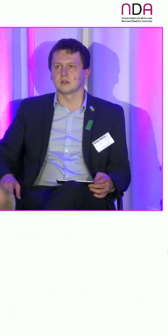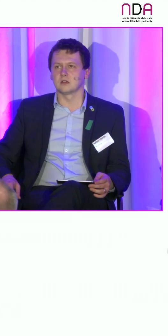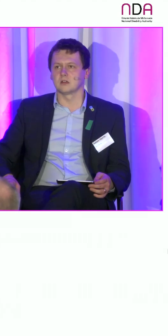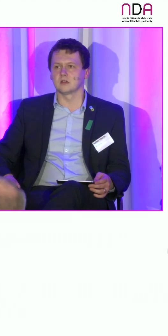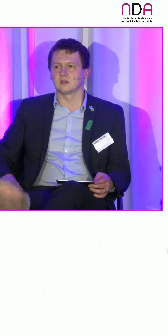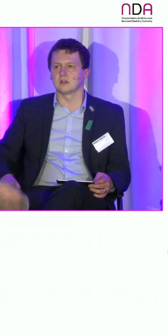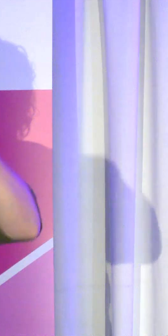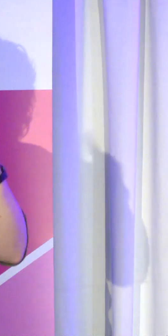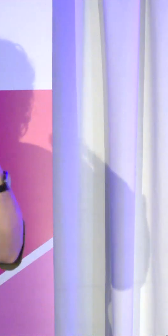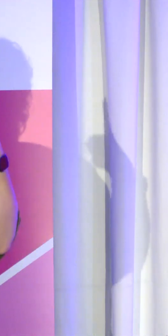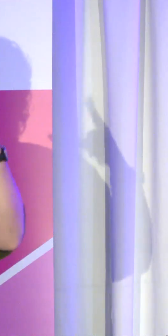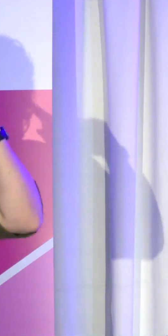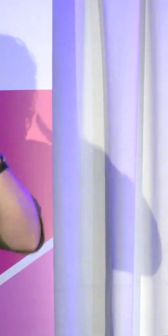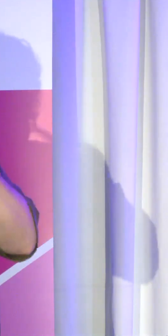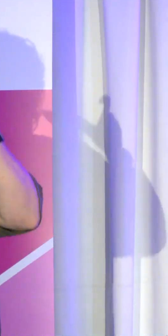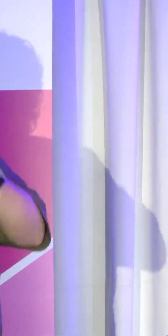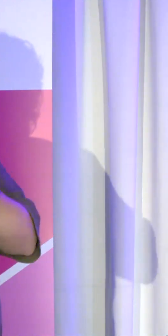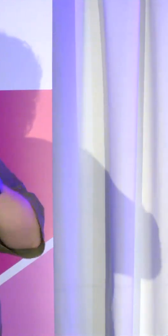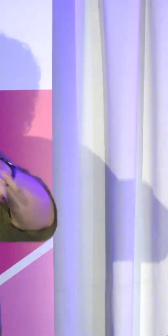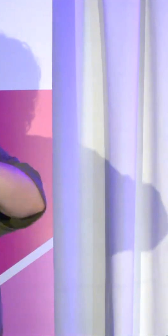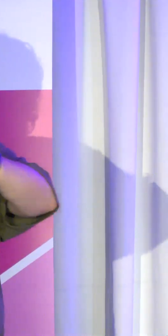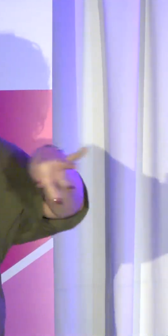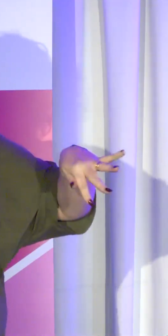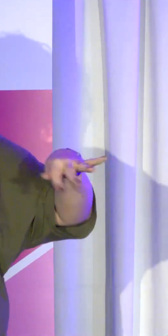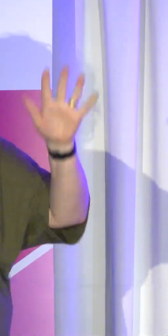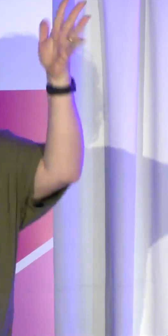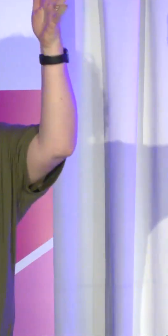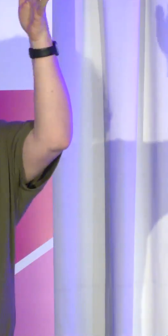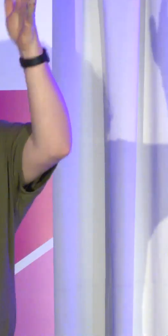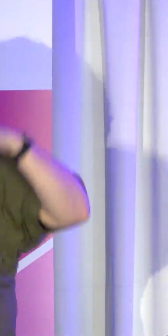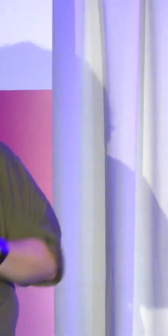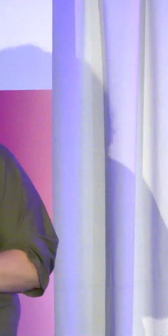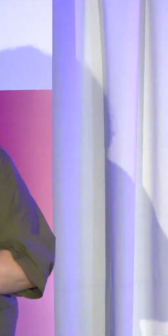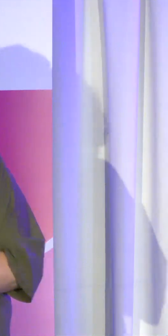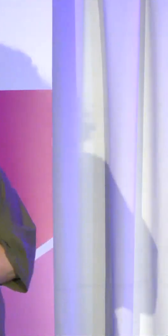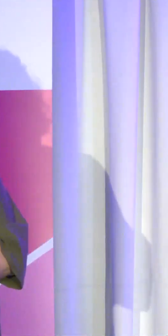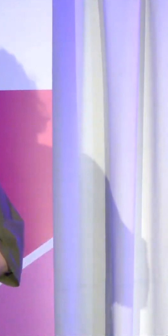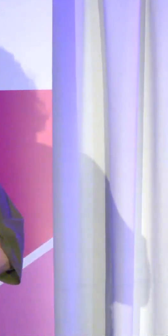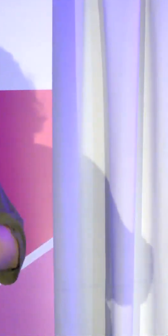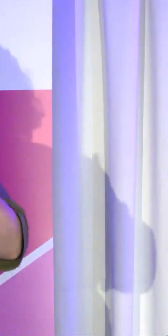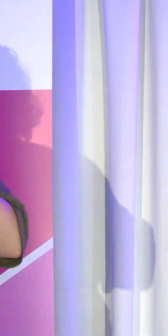hello everybody. My name is Elaine Grehan. I think I'm the only deaf person in the audience on the floor at the moment.